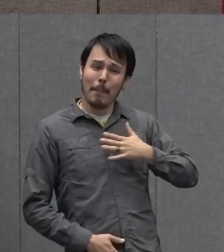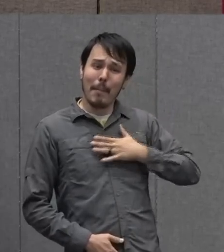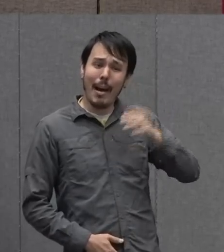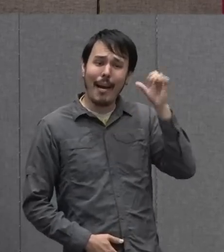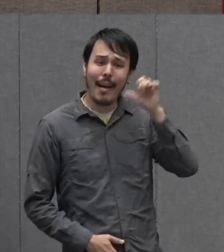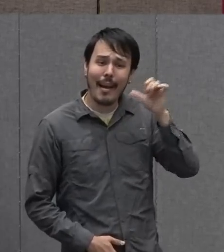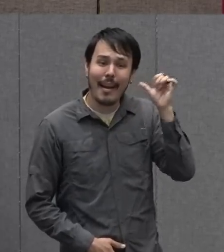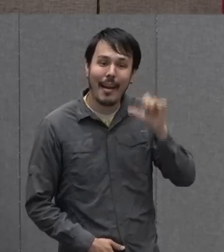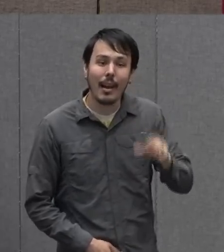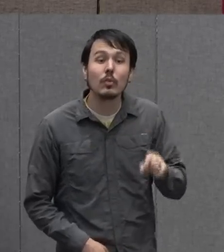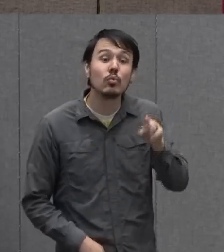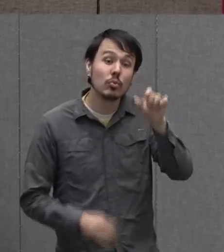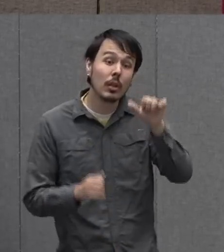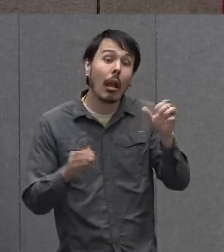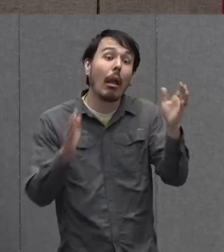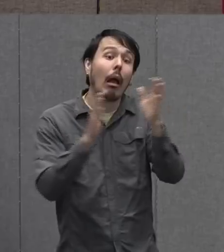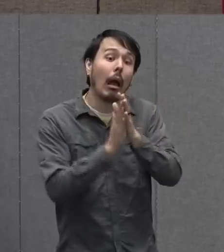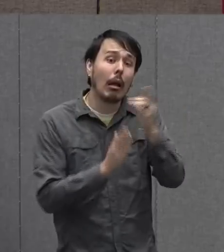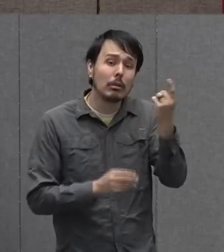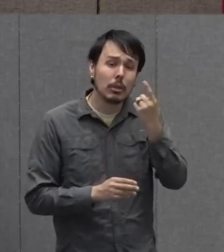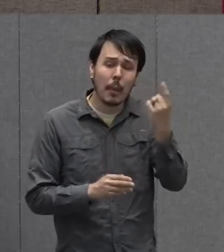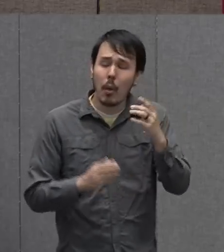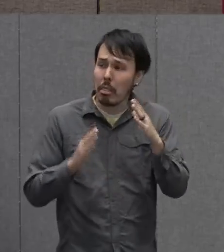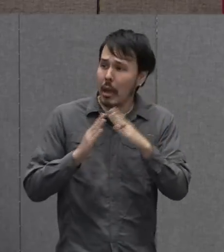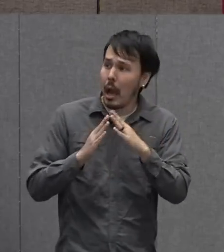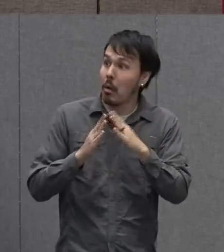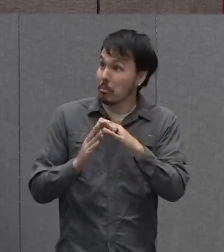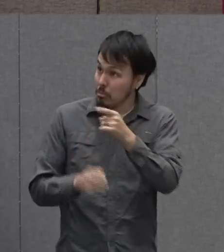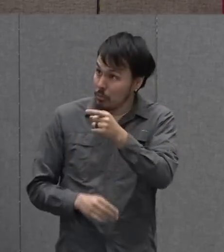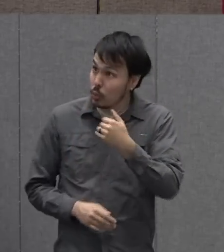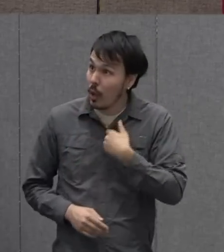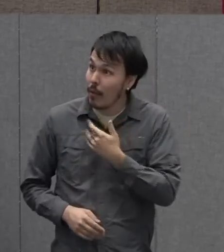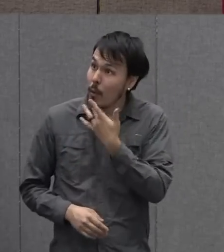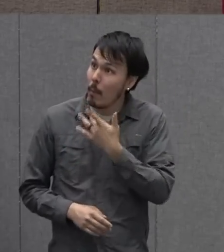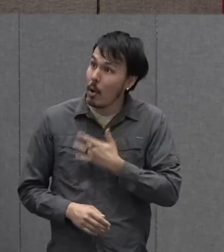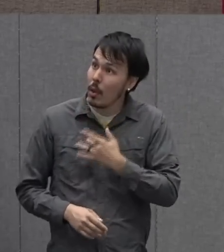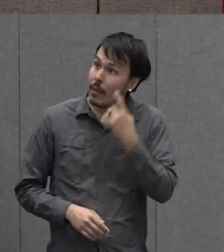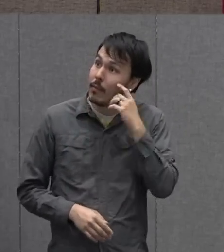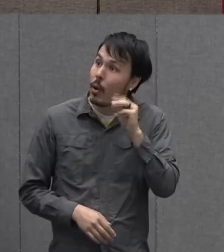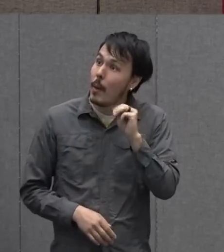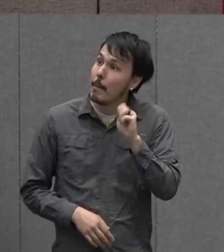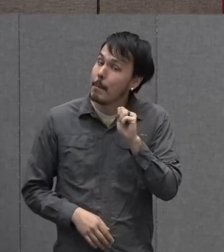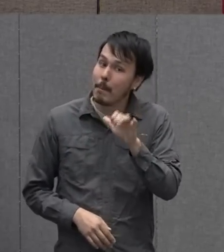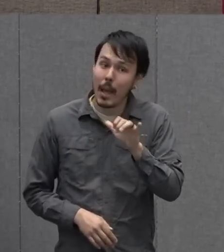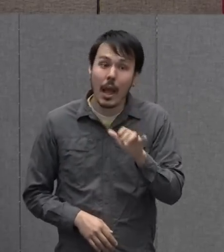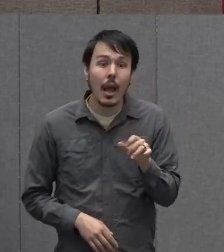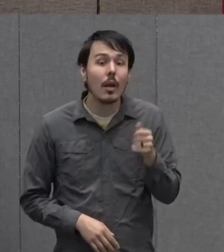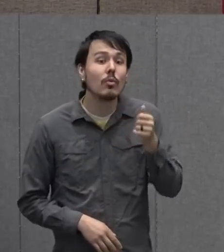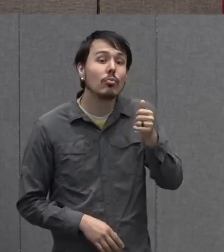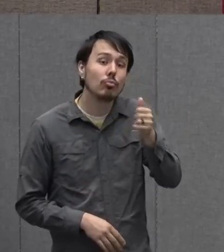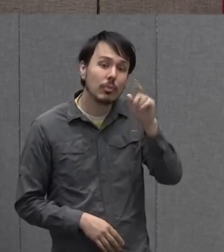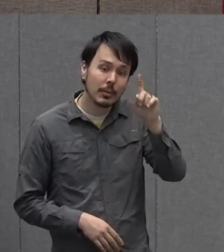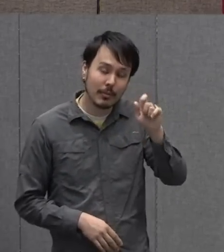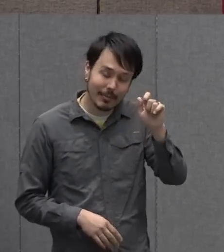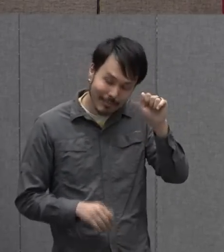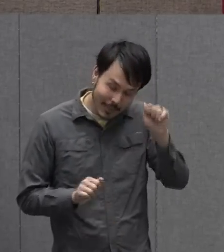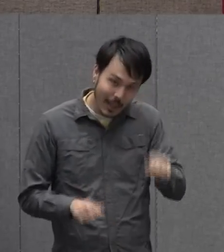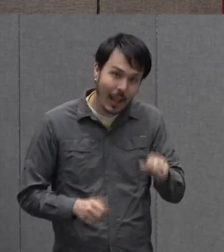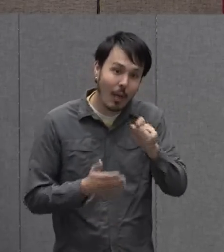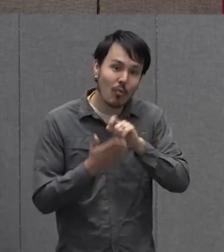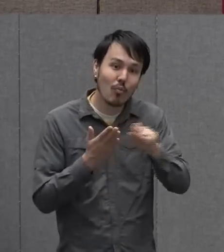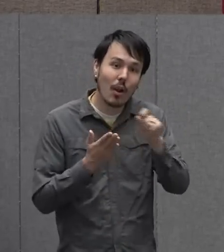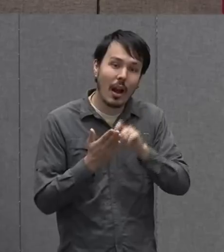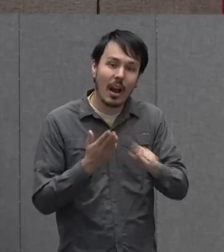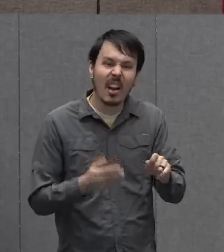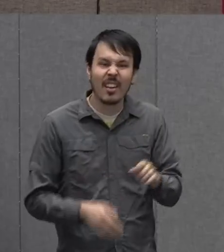You can ask someone in your house if they have a birthday in May, and then you can write it down. You can also write